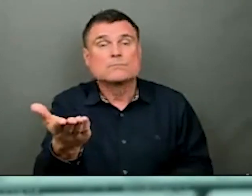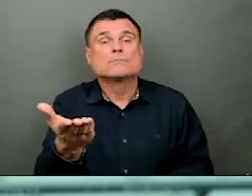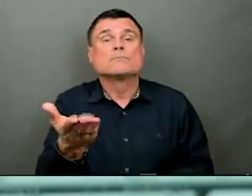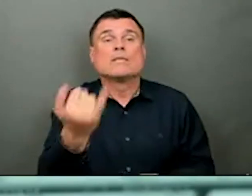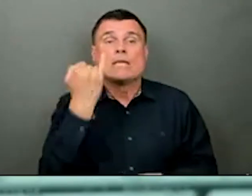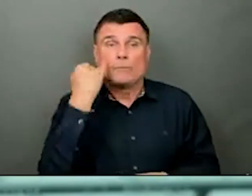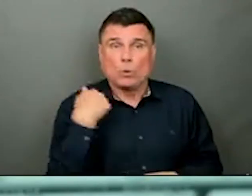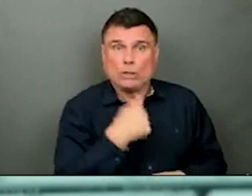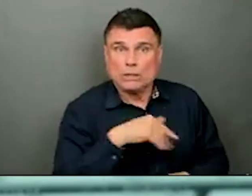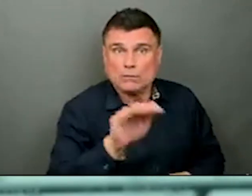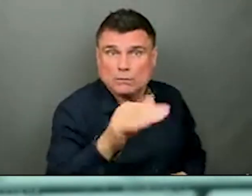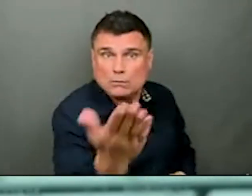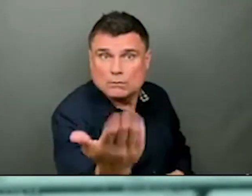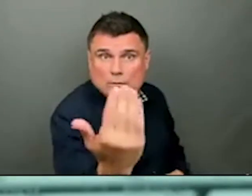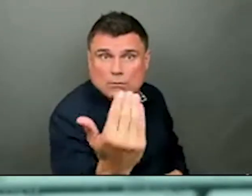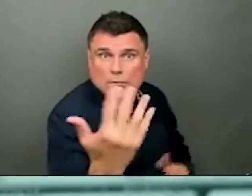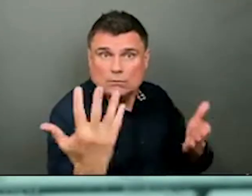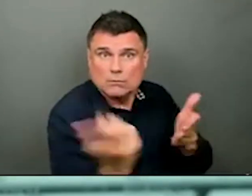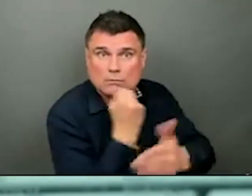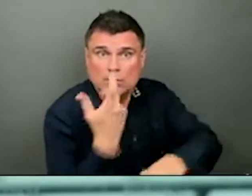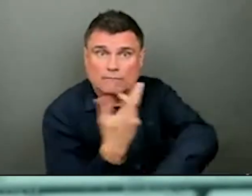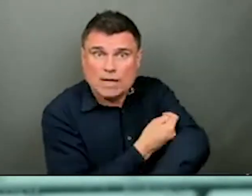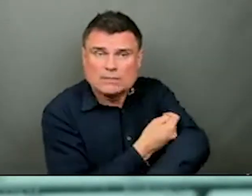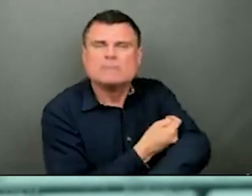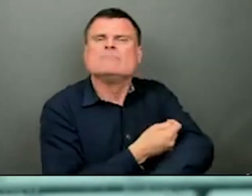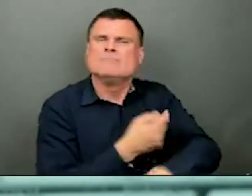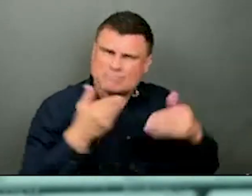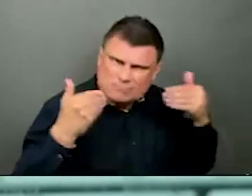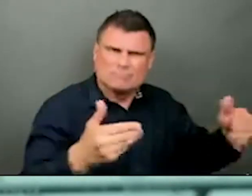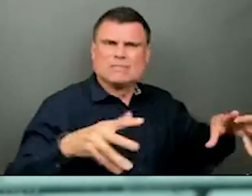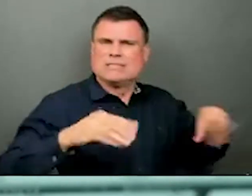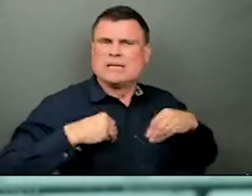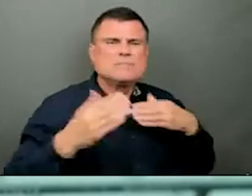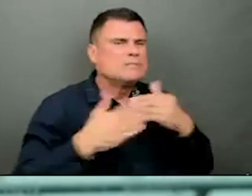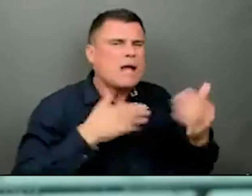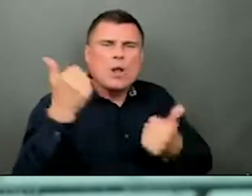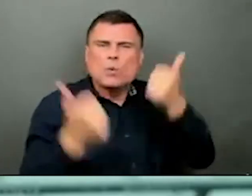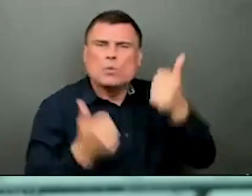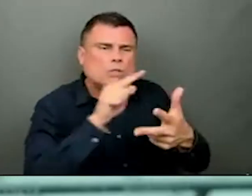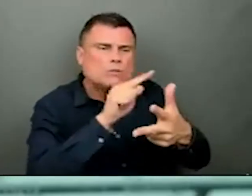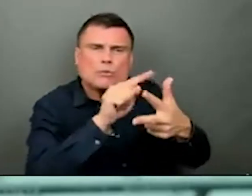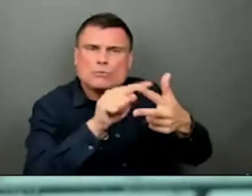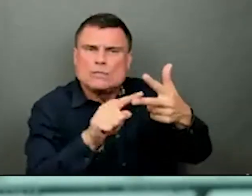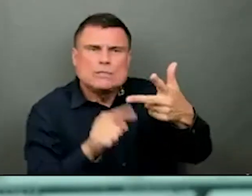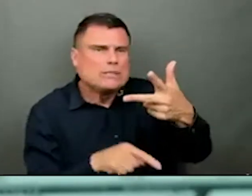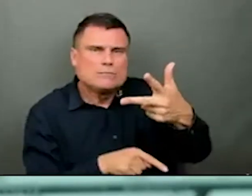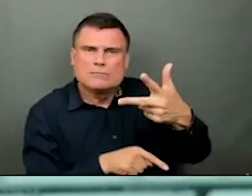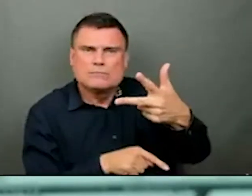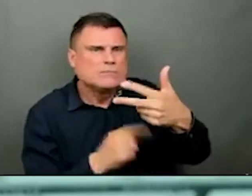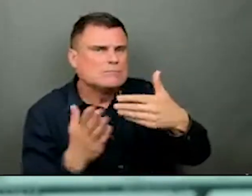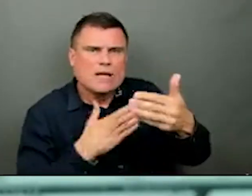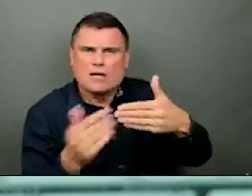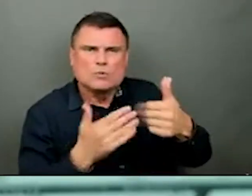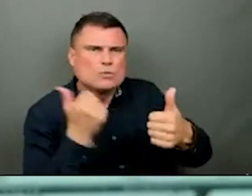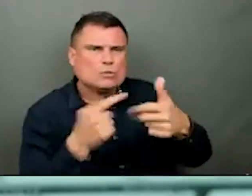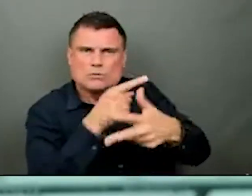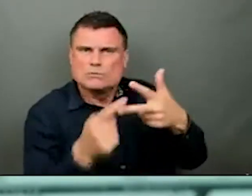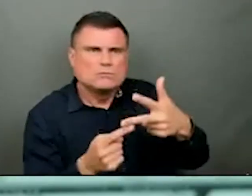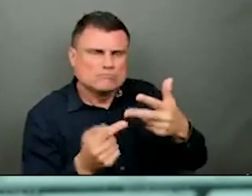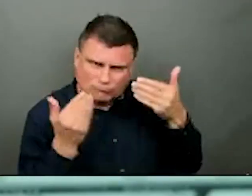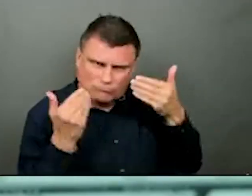includes AstraZeneca vaccine. We know that there's this safety signal, and for some people, they may want to wait that period of